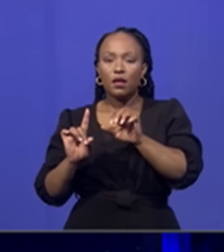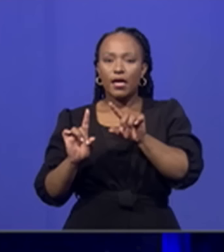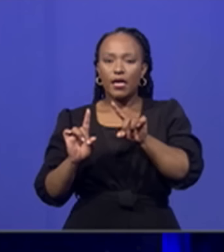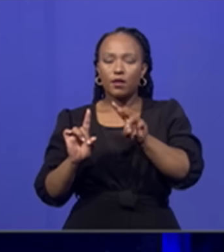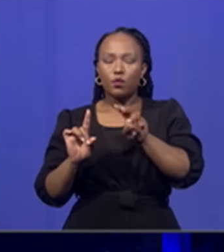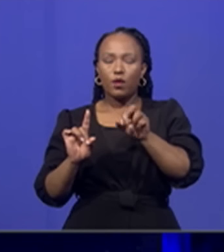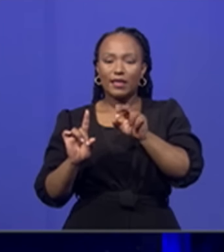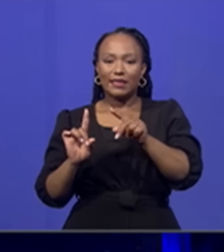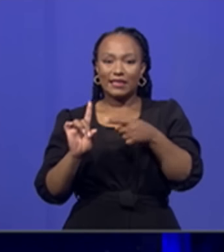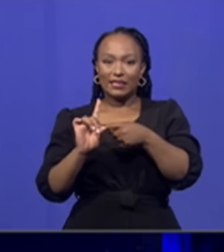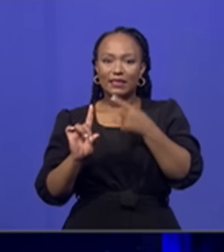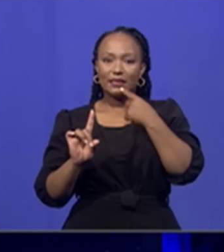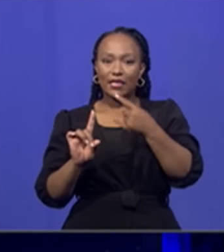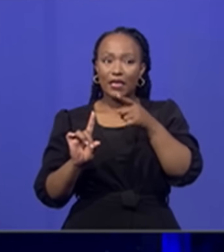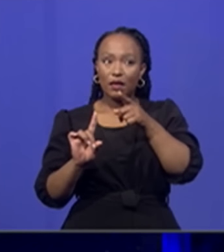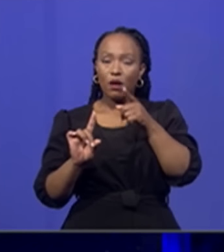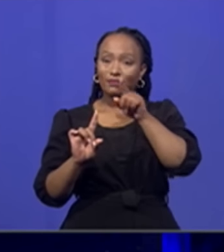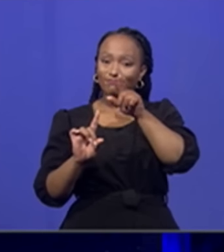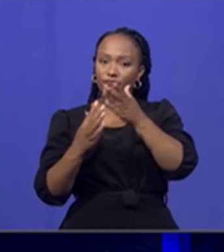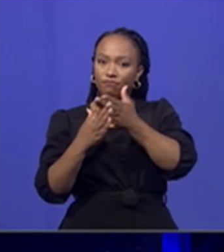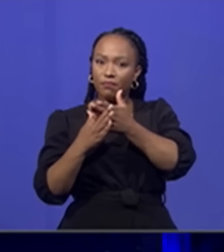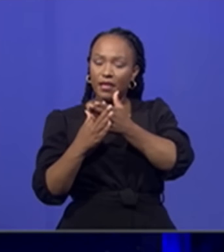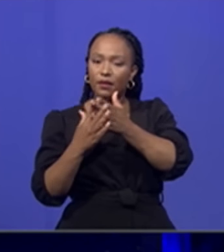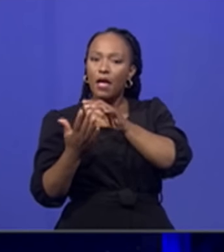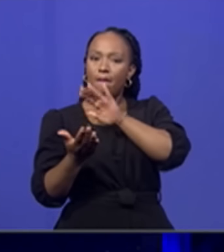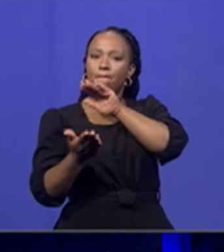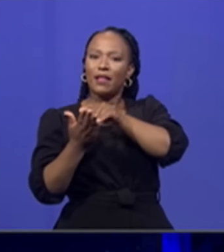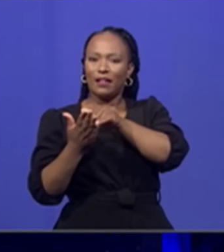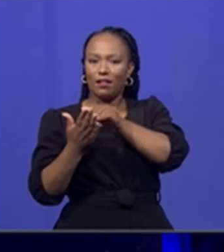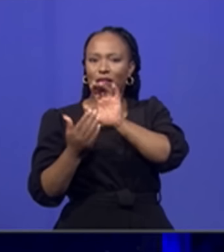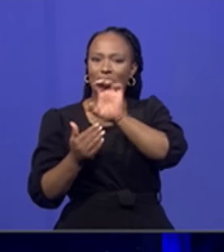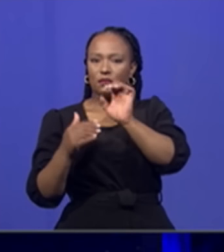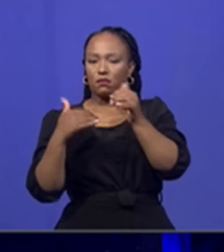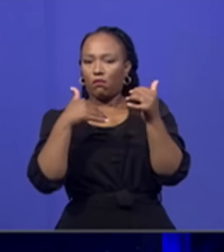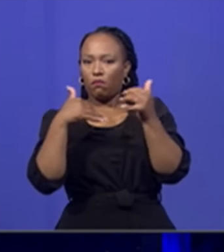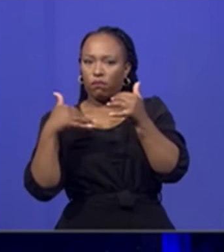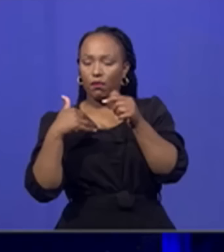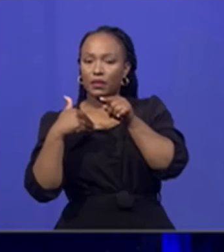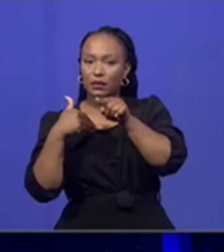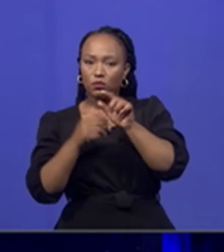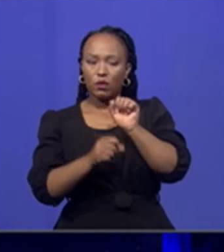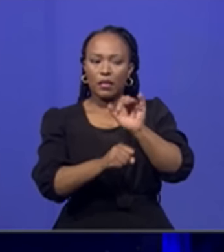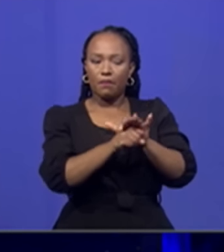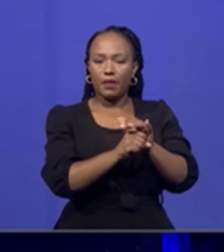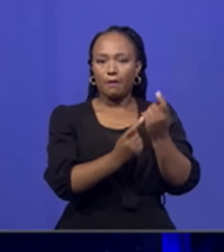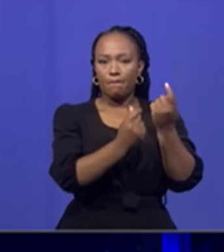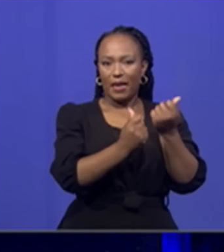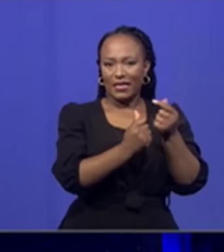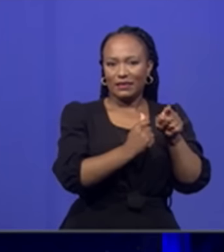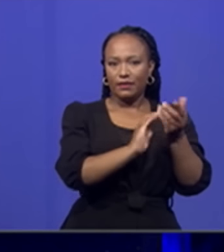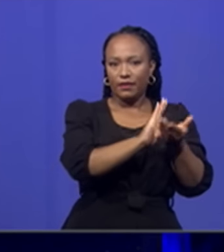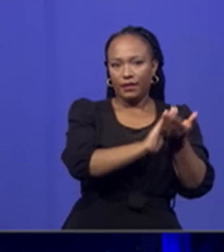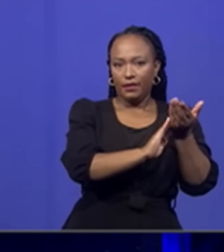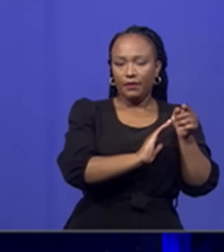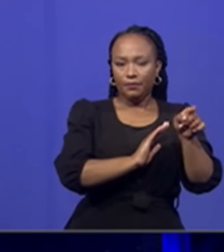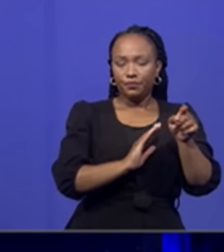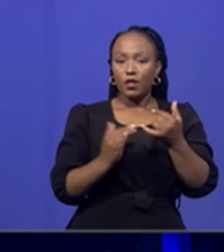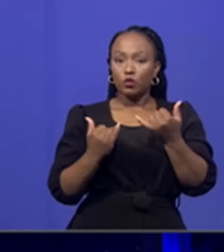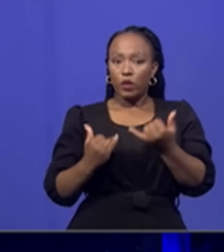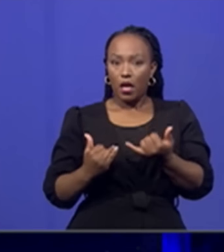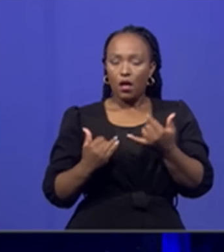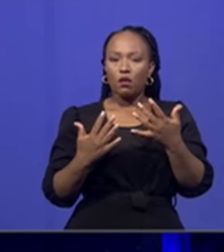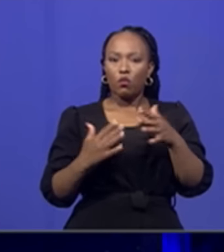tlo ba le kgahlamelo e busula ho Afrika Borwa. Kisvater o na tsetlela baqolotsi ba ditaba puo ka jeno mo a neng a tsebisa mahlahlami wa hae e